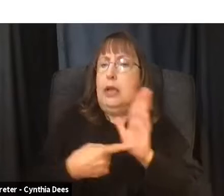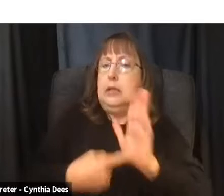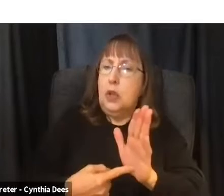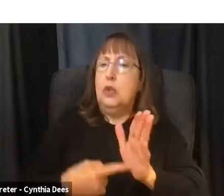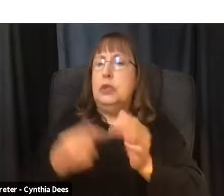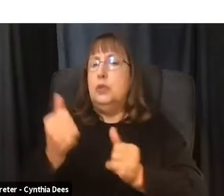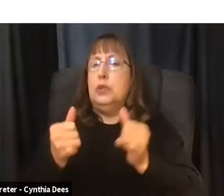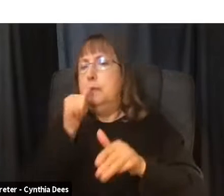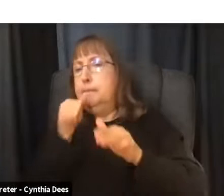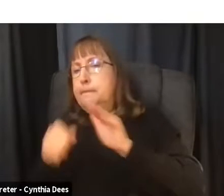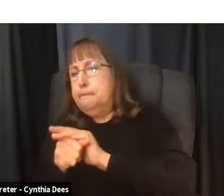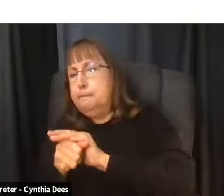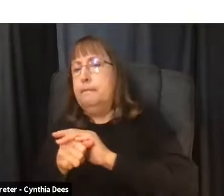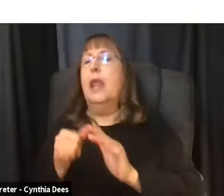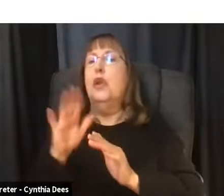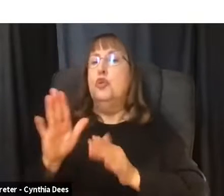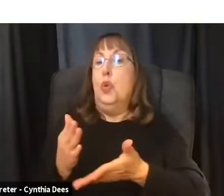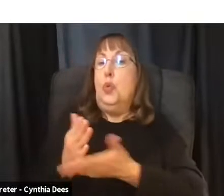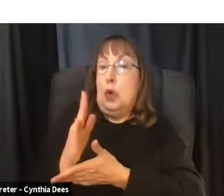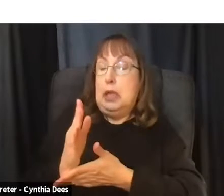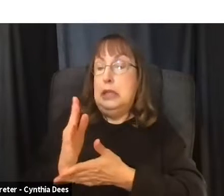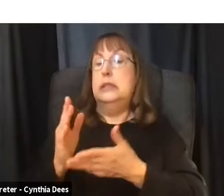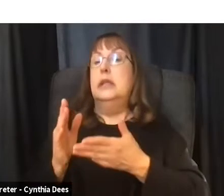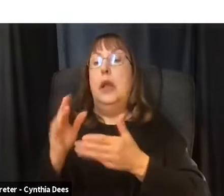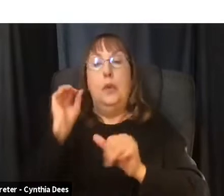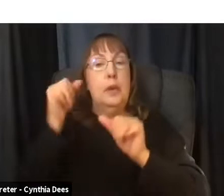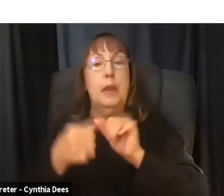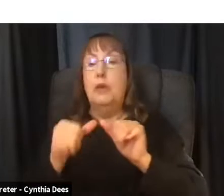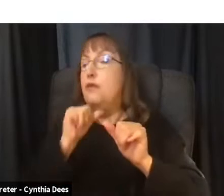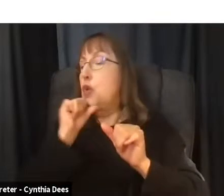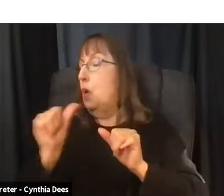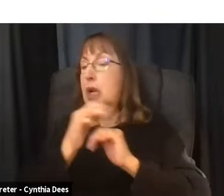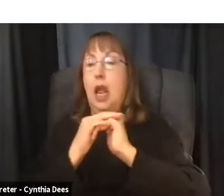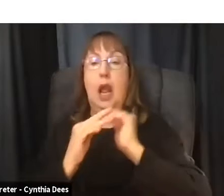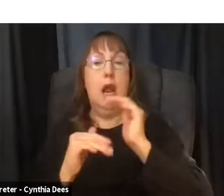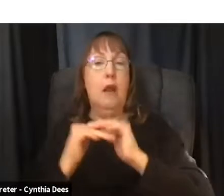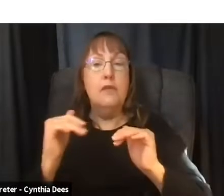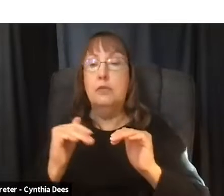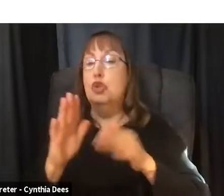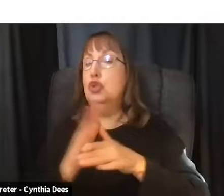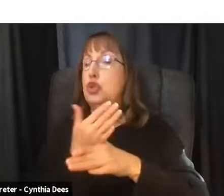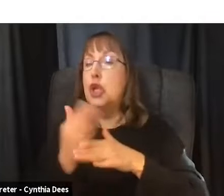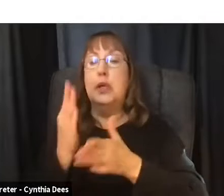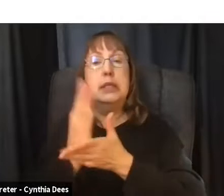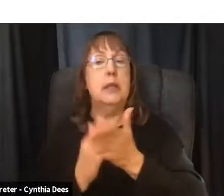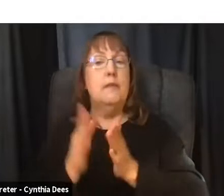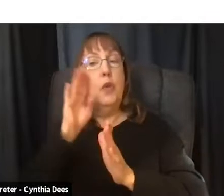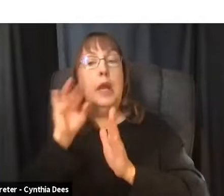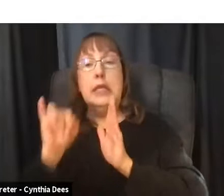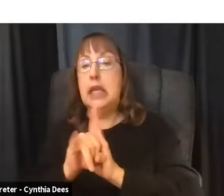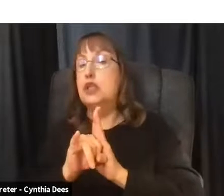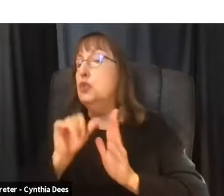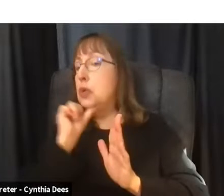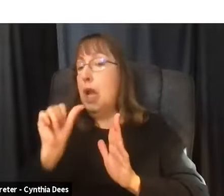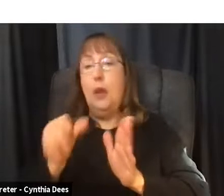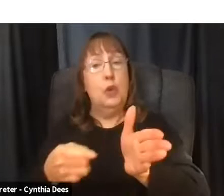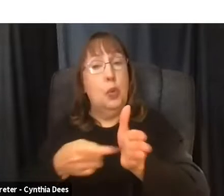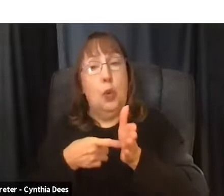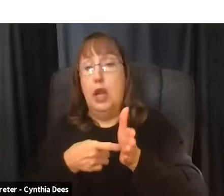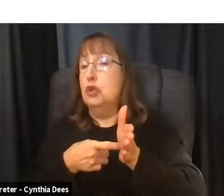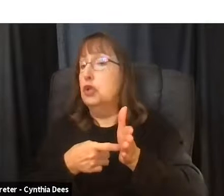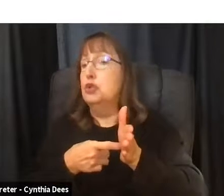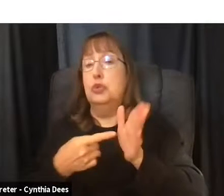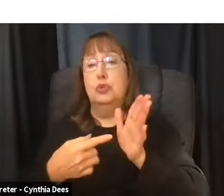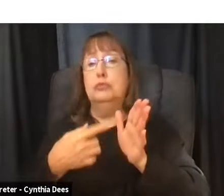spaces. And just remember that if you're not comfortable sharing certain things about your identities, you have no obligation to share